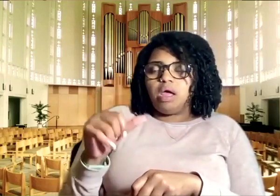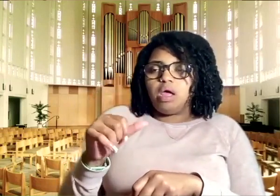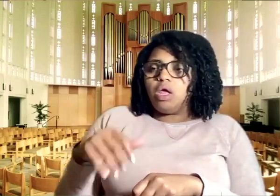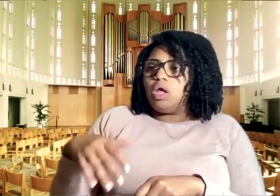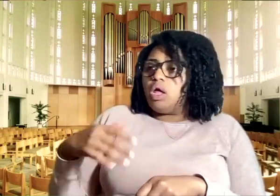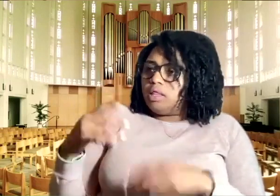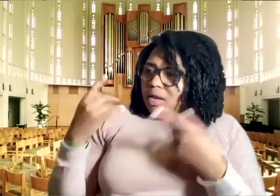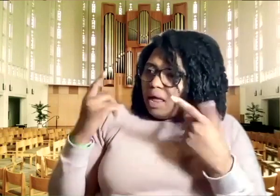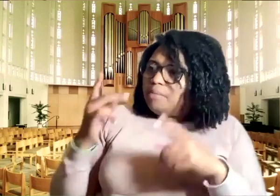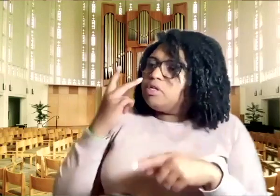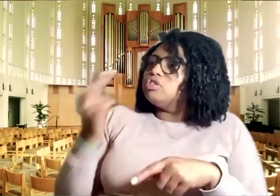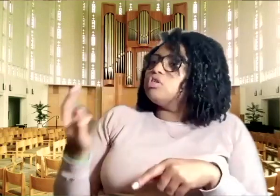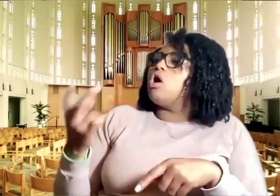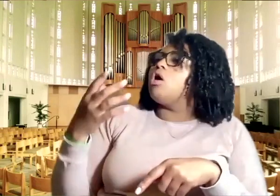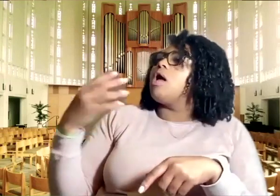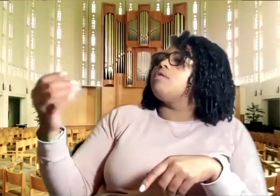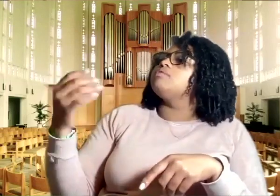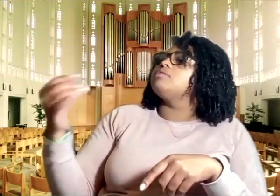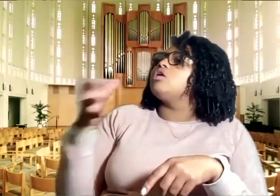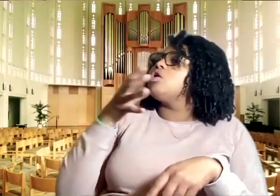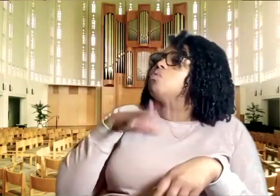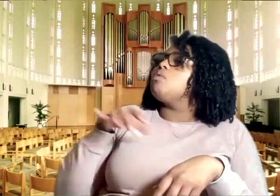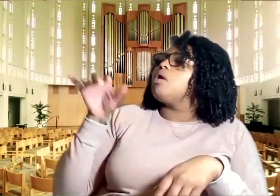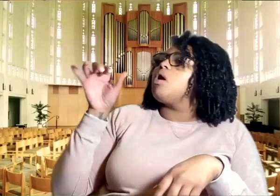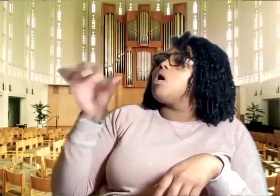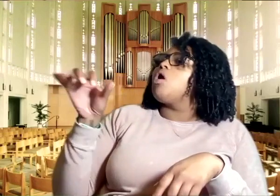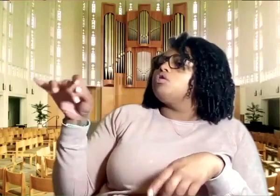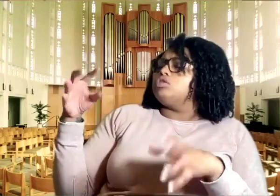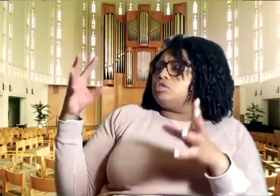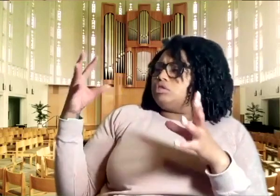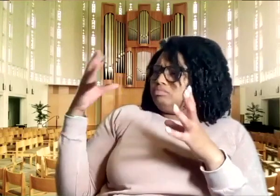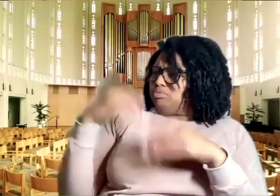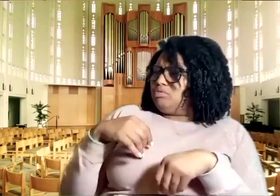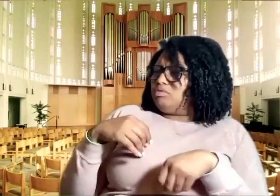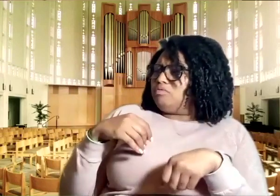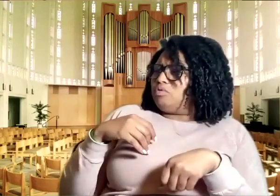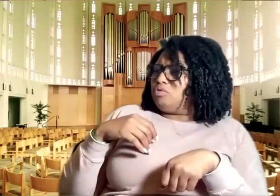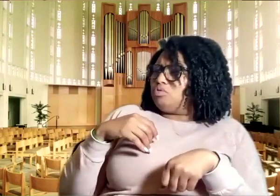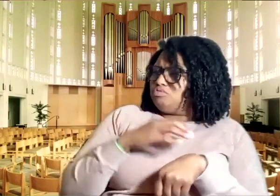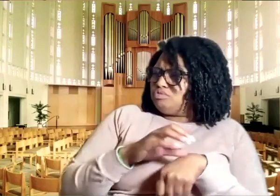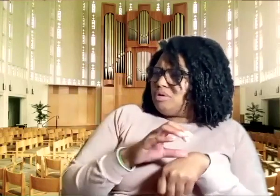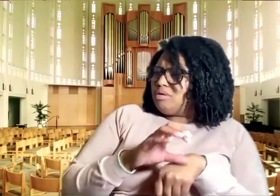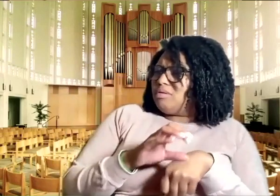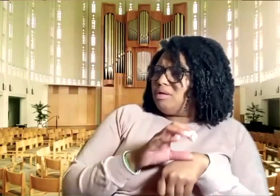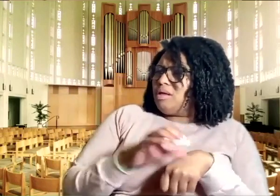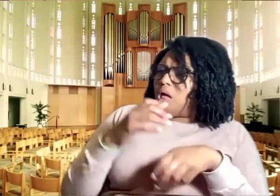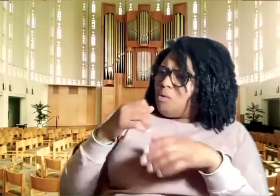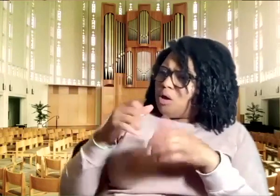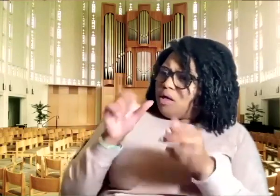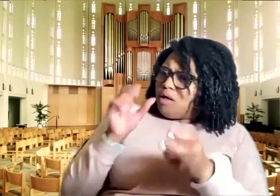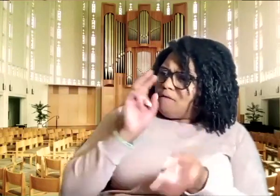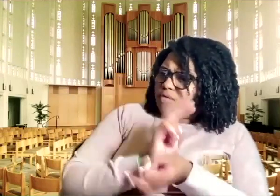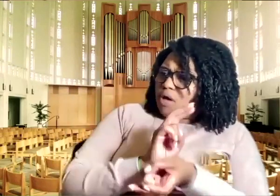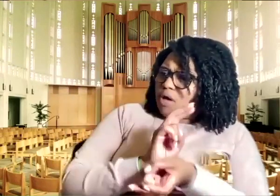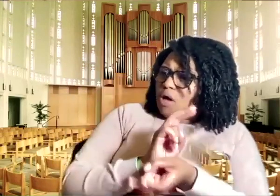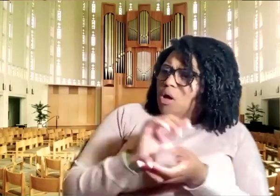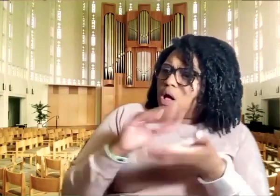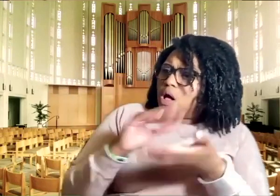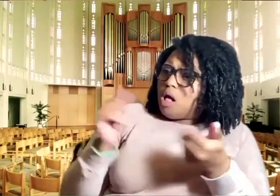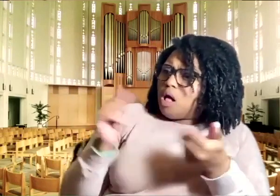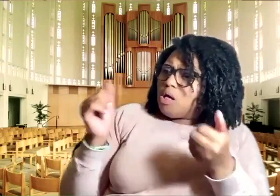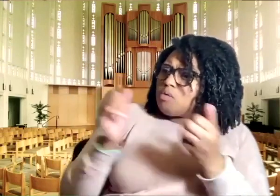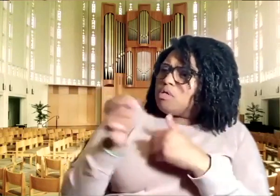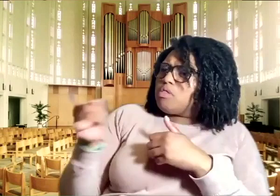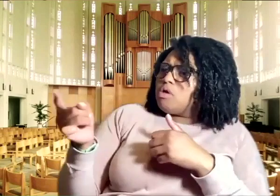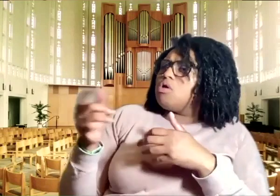have sex with her," and did a whole thing so that he might do it, even killing her husband. Nathan